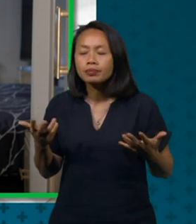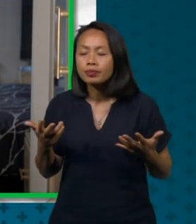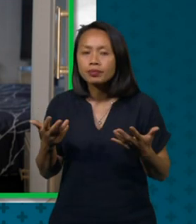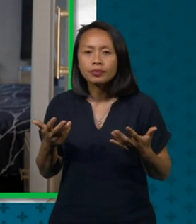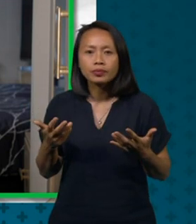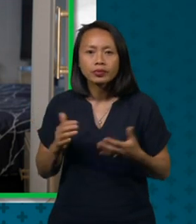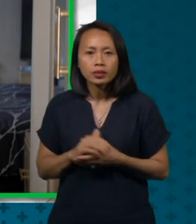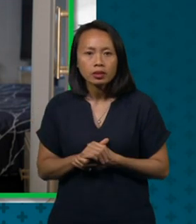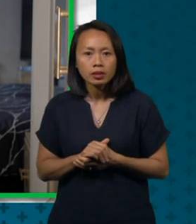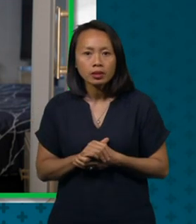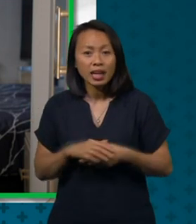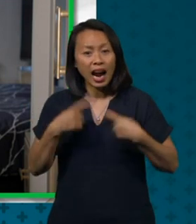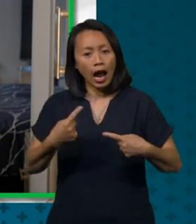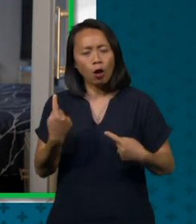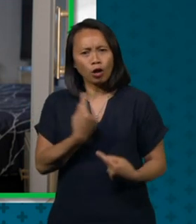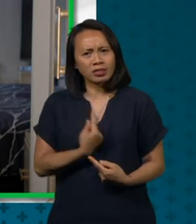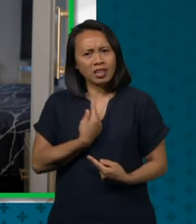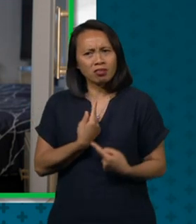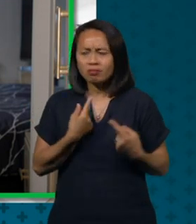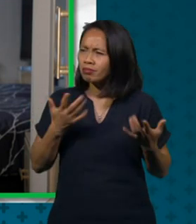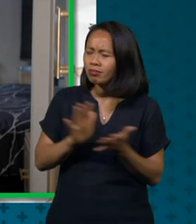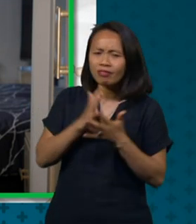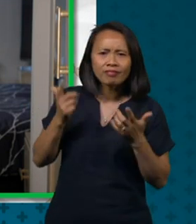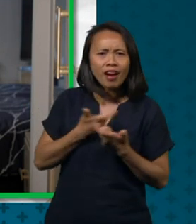My thing. Well, that's something different